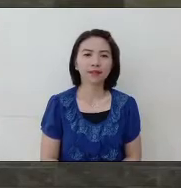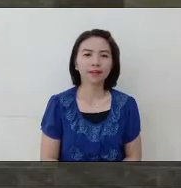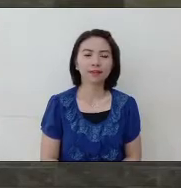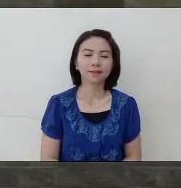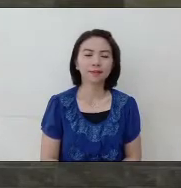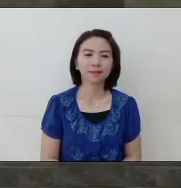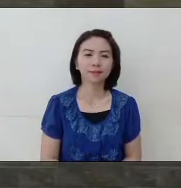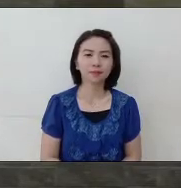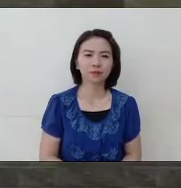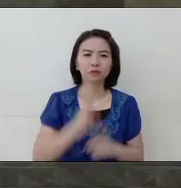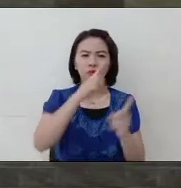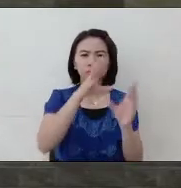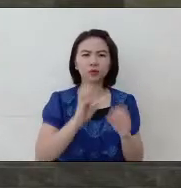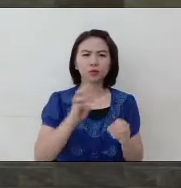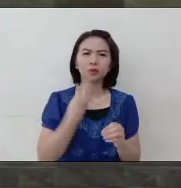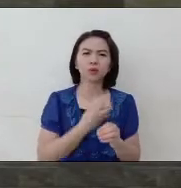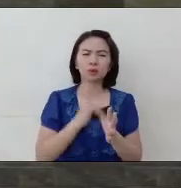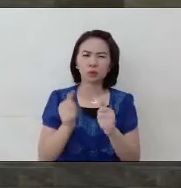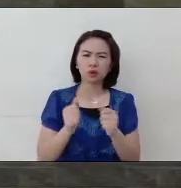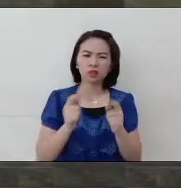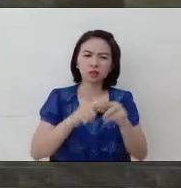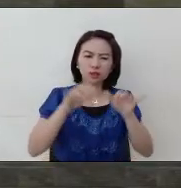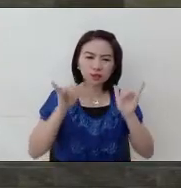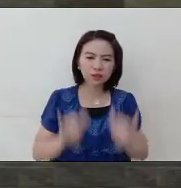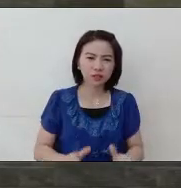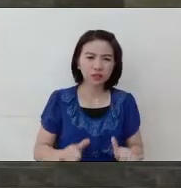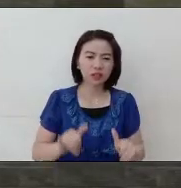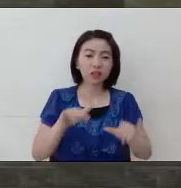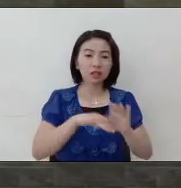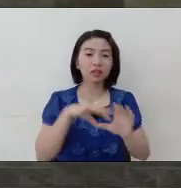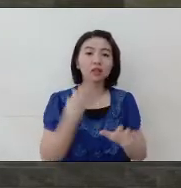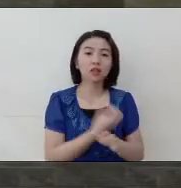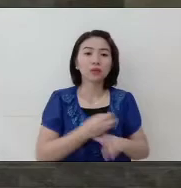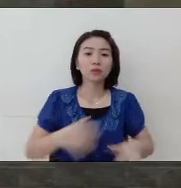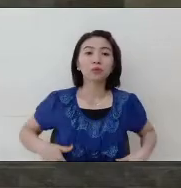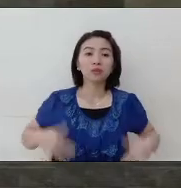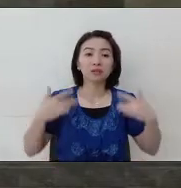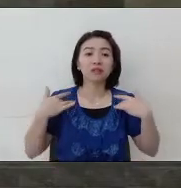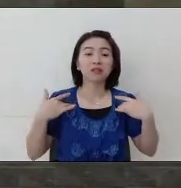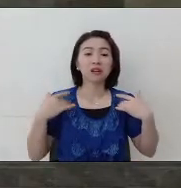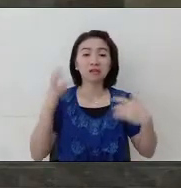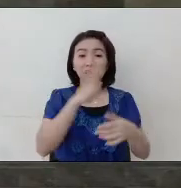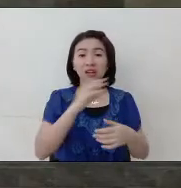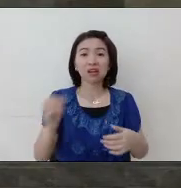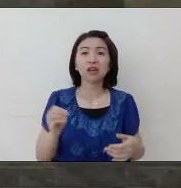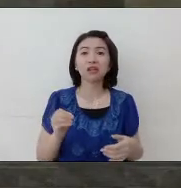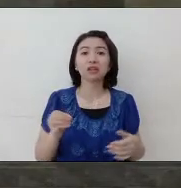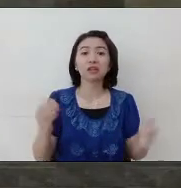at kung ano-ano, if we can go to the Bible and go to the Super 8.